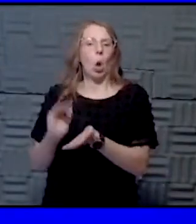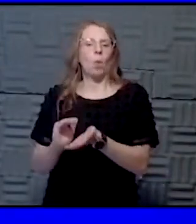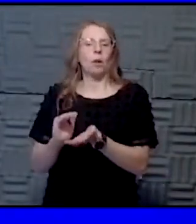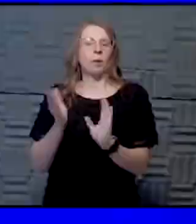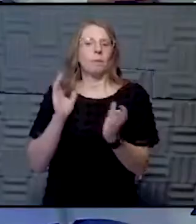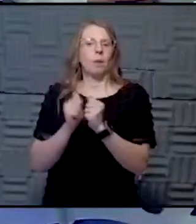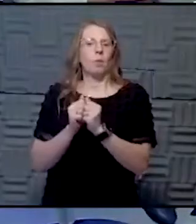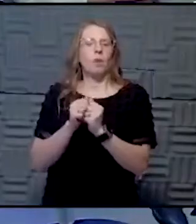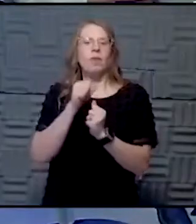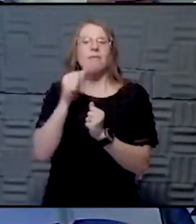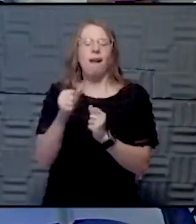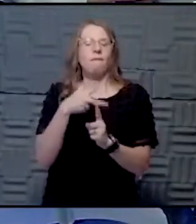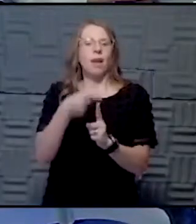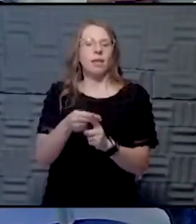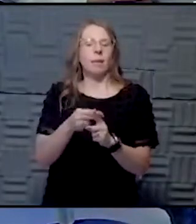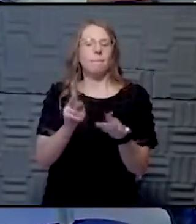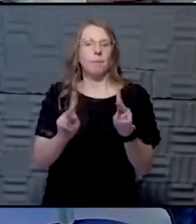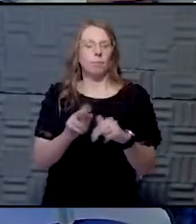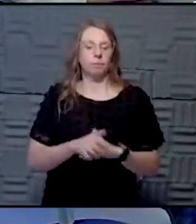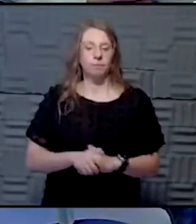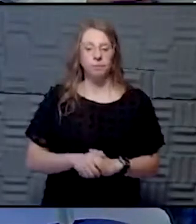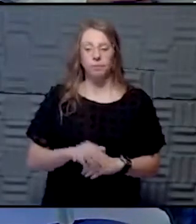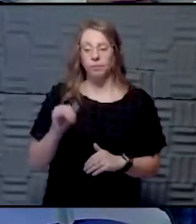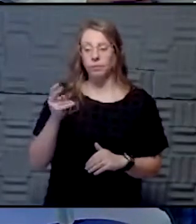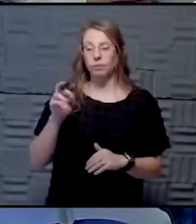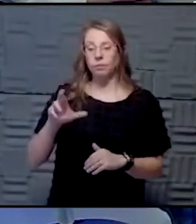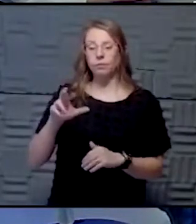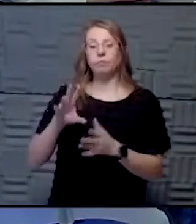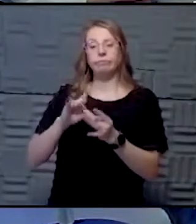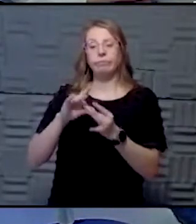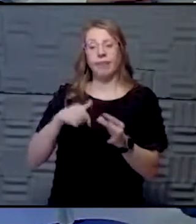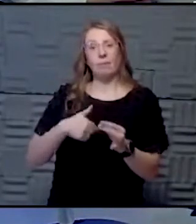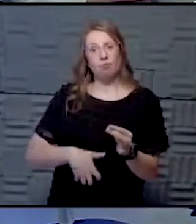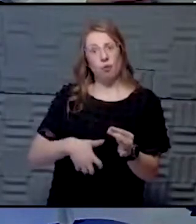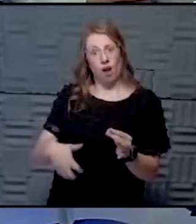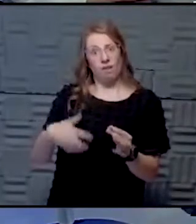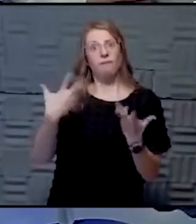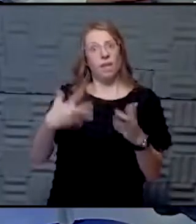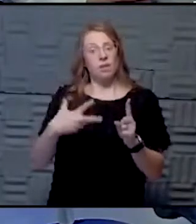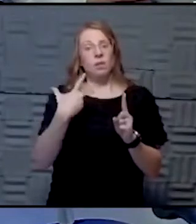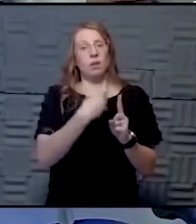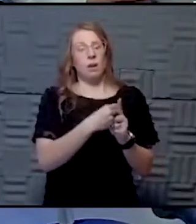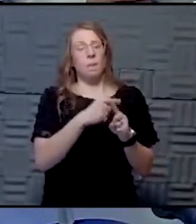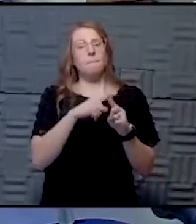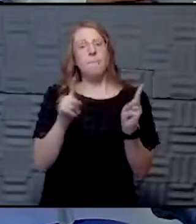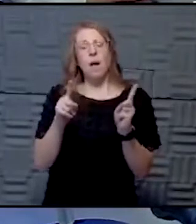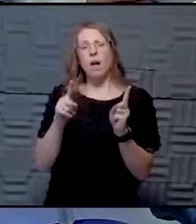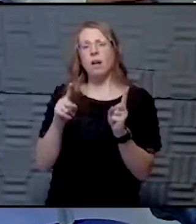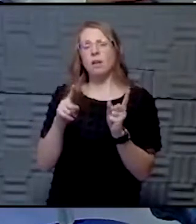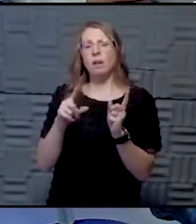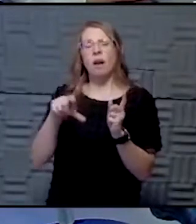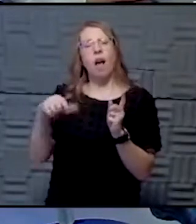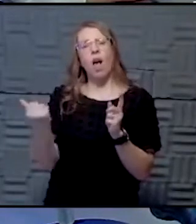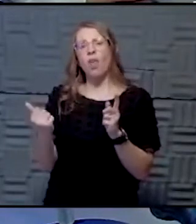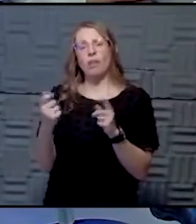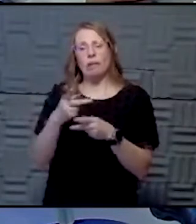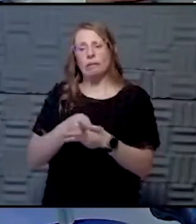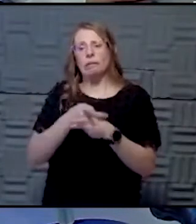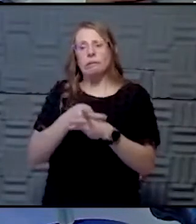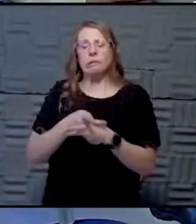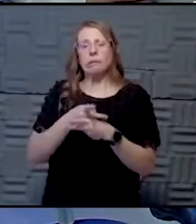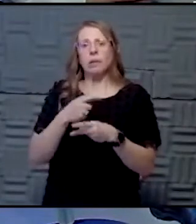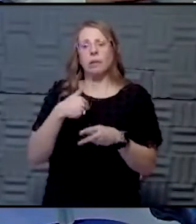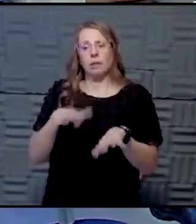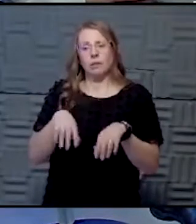unvaccinated. Couple more questions. Please. Okay, Jennifer says, I'm pregnant. I did get my vaccine, but what other precautions do I need to take now